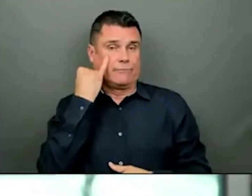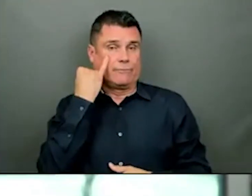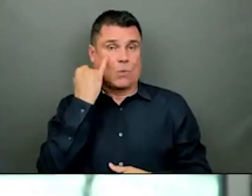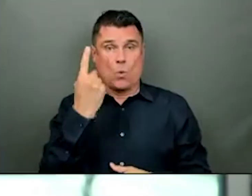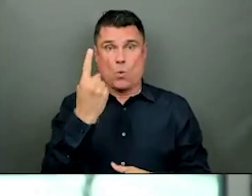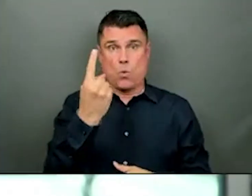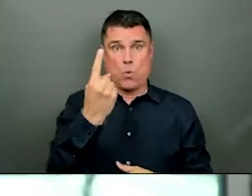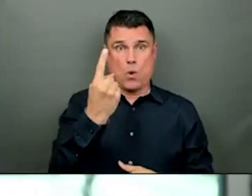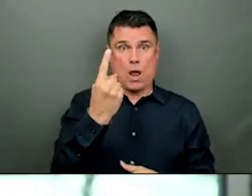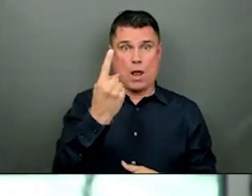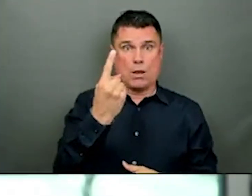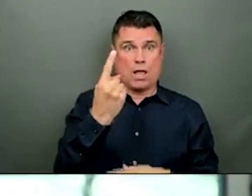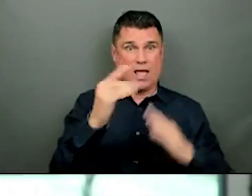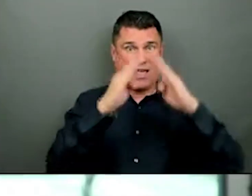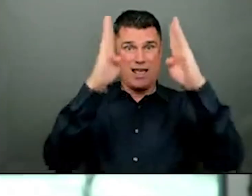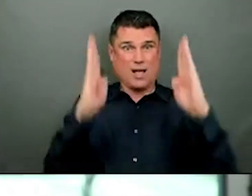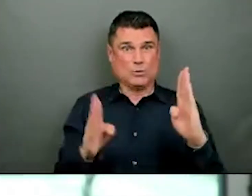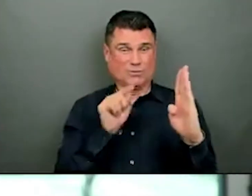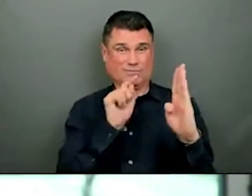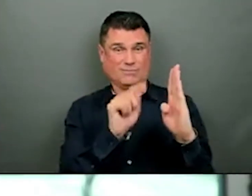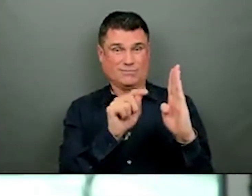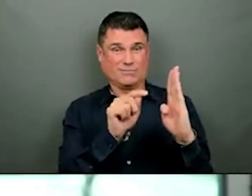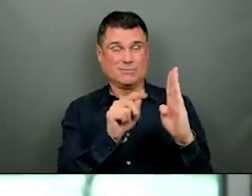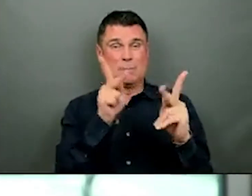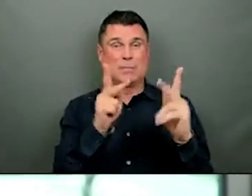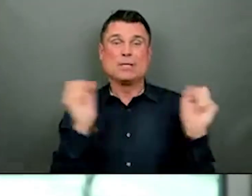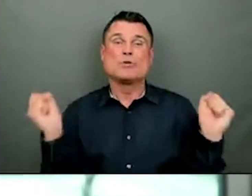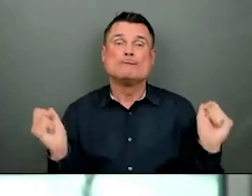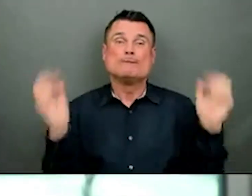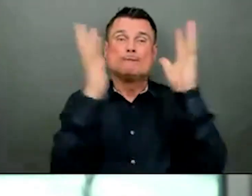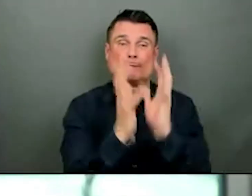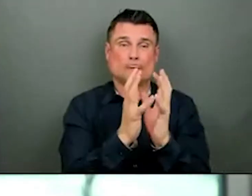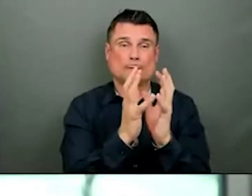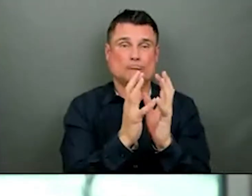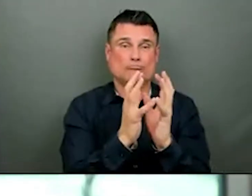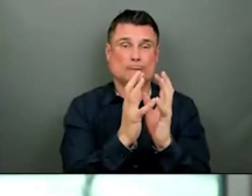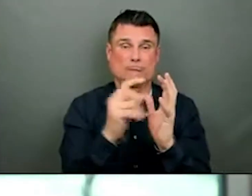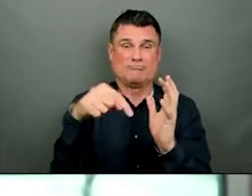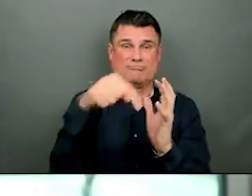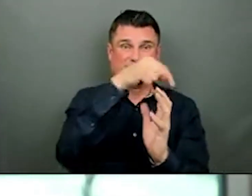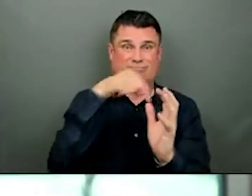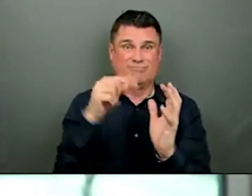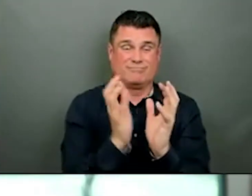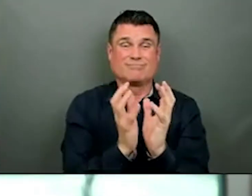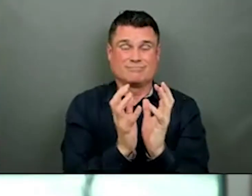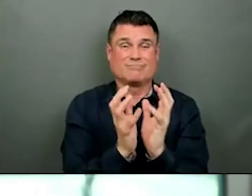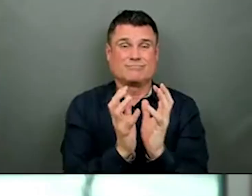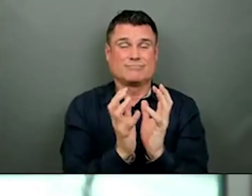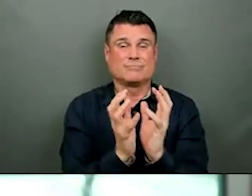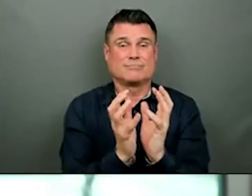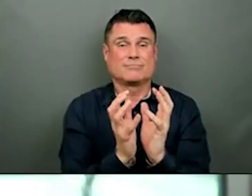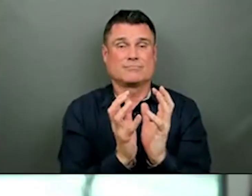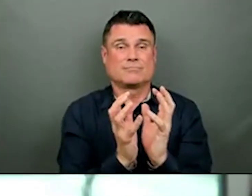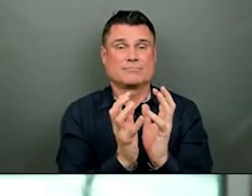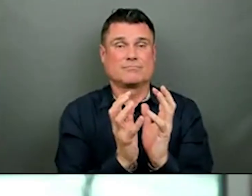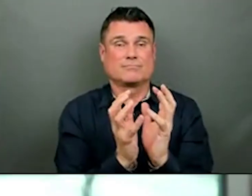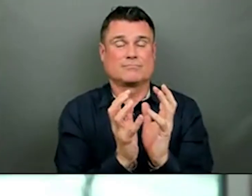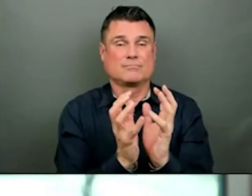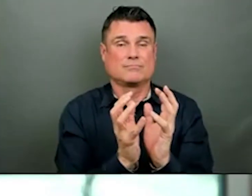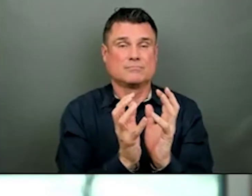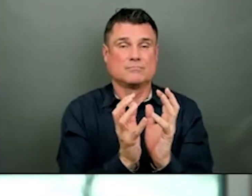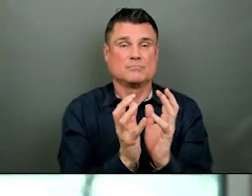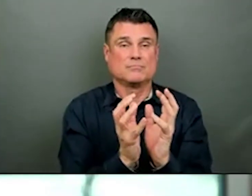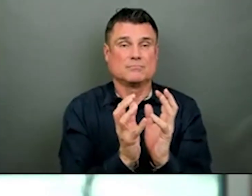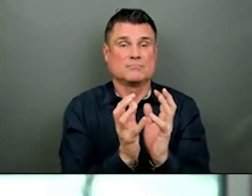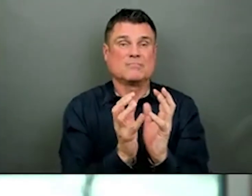that household, then you are no longer infectious after 10 days. And the quarantine period for your close